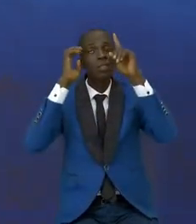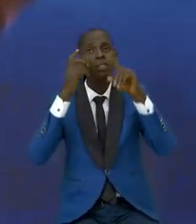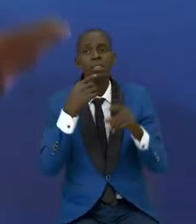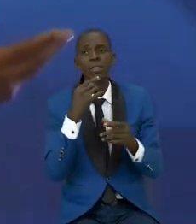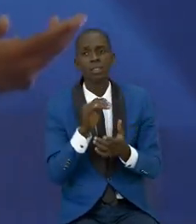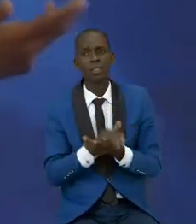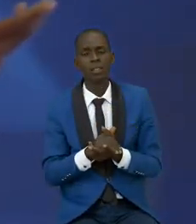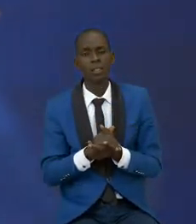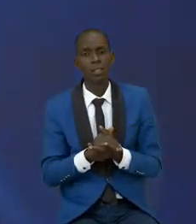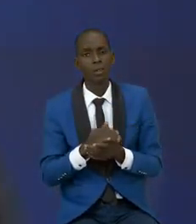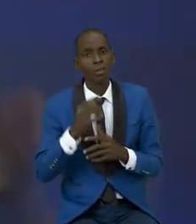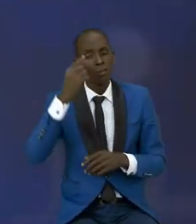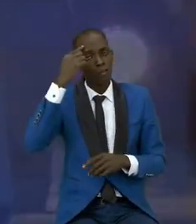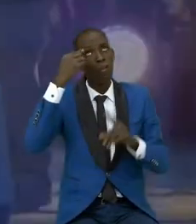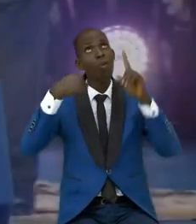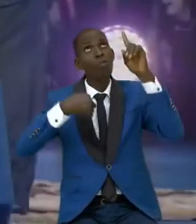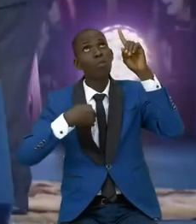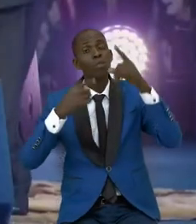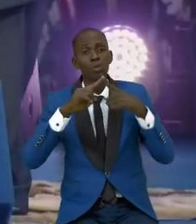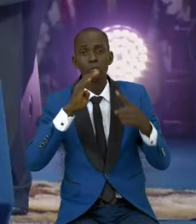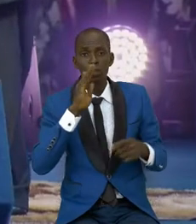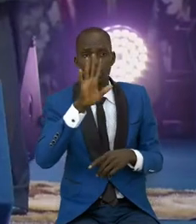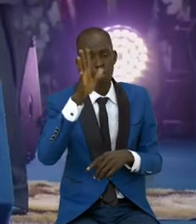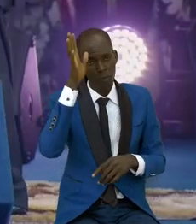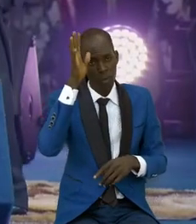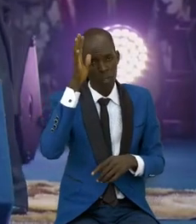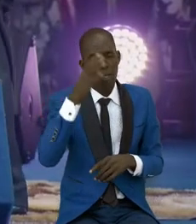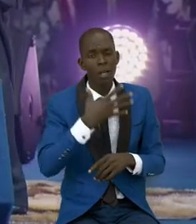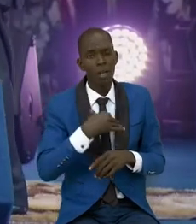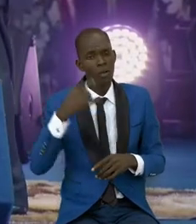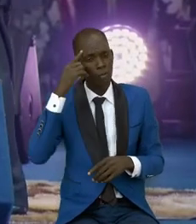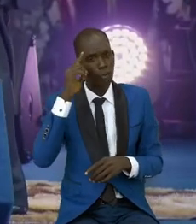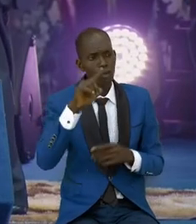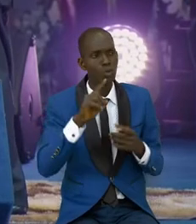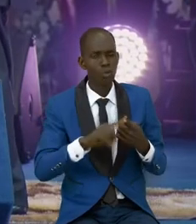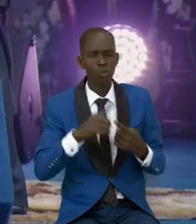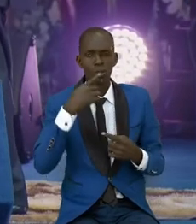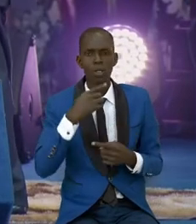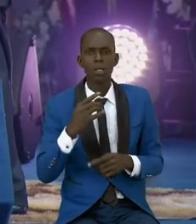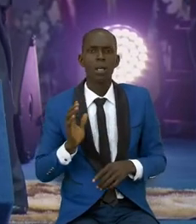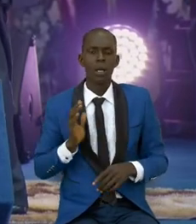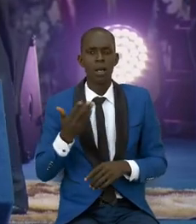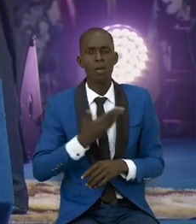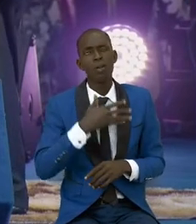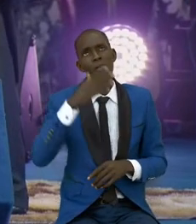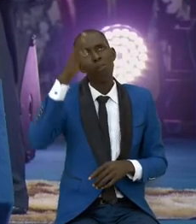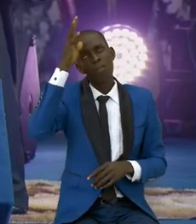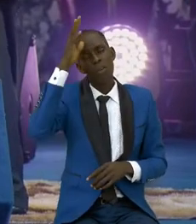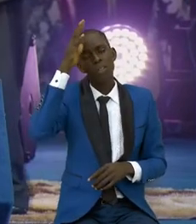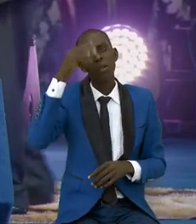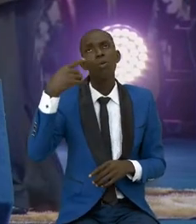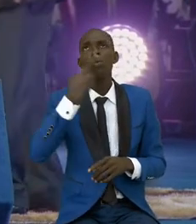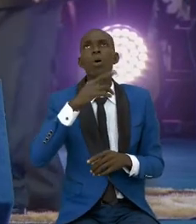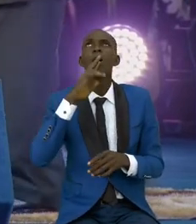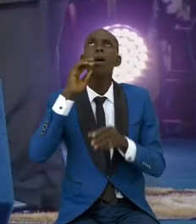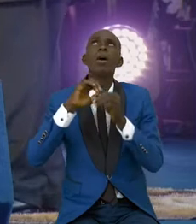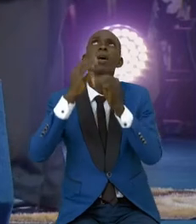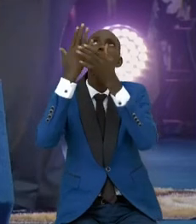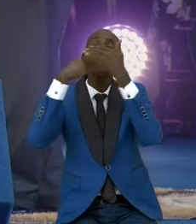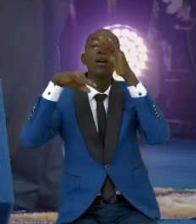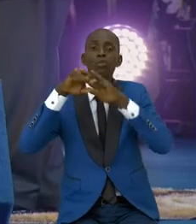your Father, and for you to say, my Father who art in heaven, come out from among